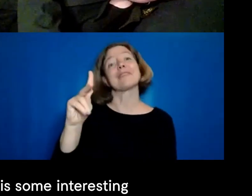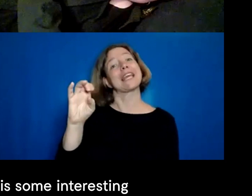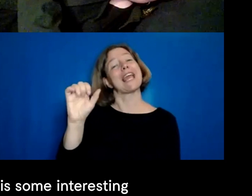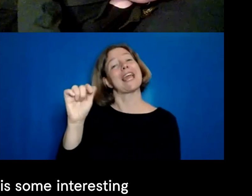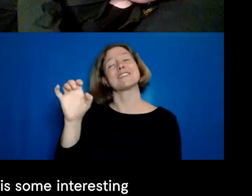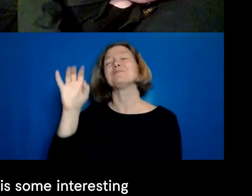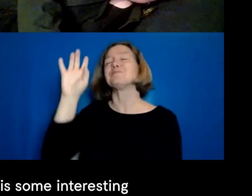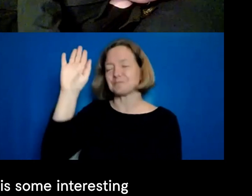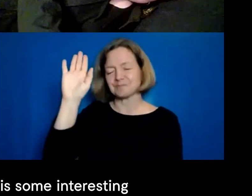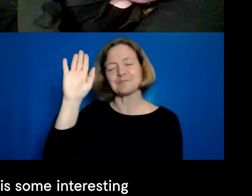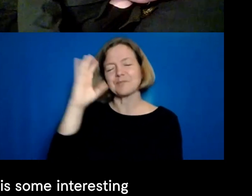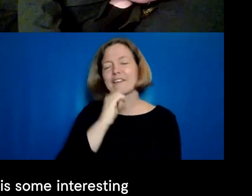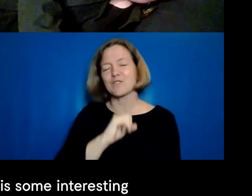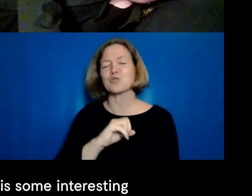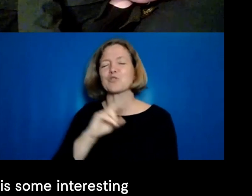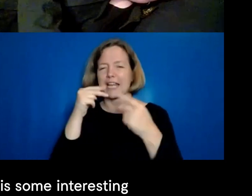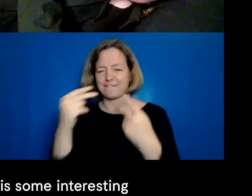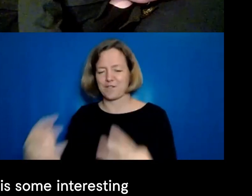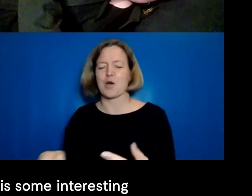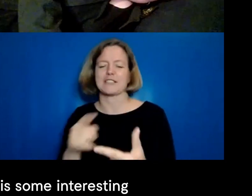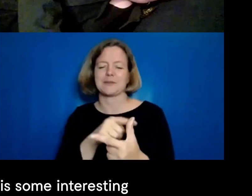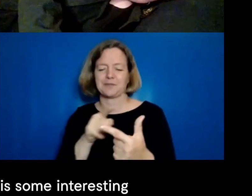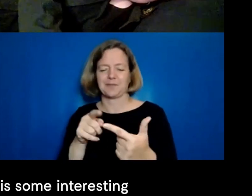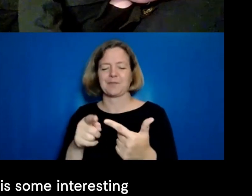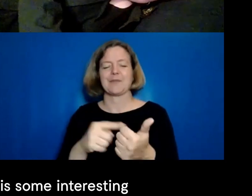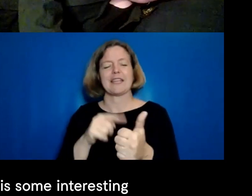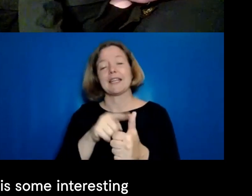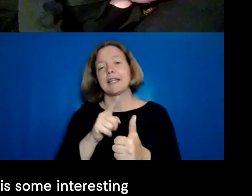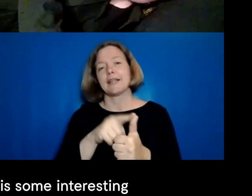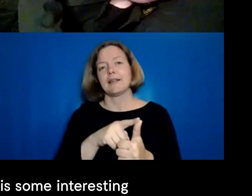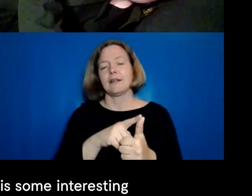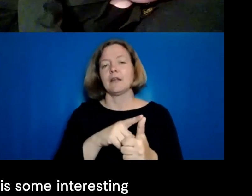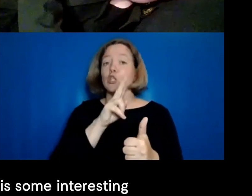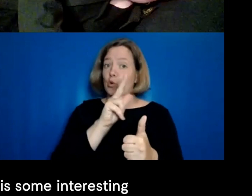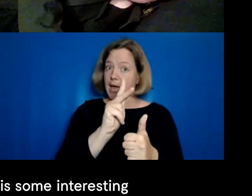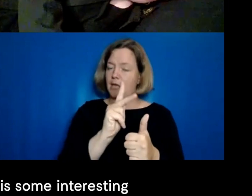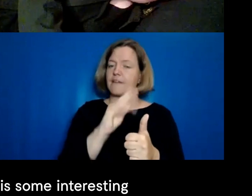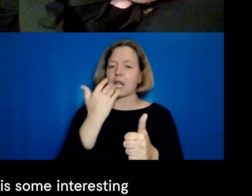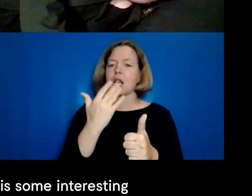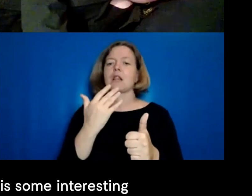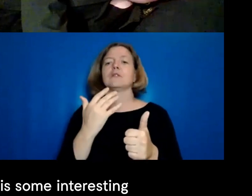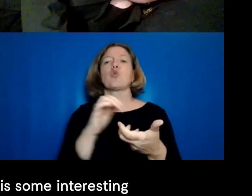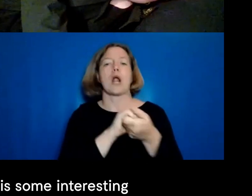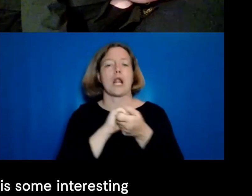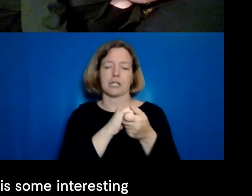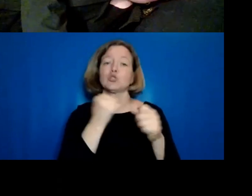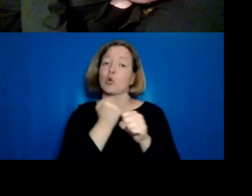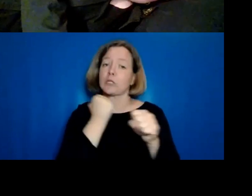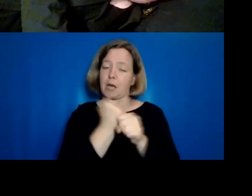I think there is some interesting collaborative work happening in the UK about